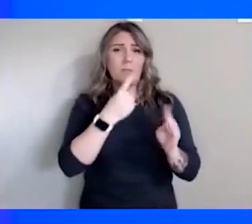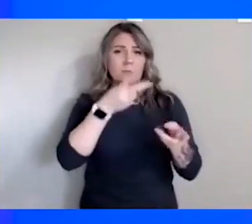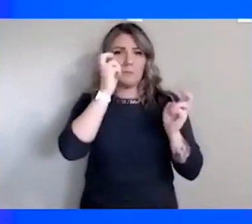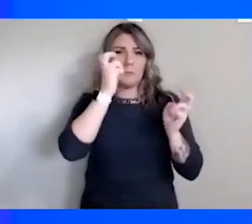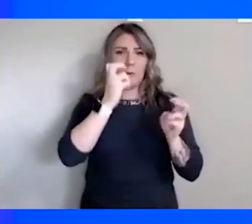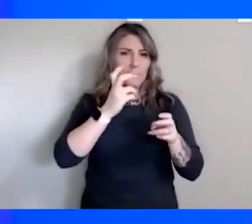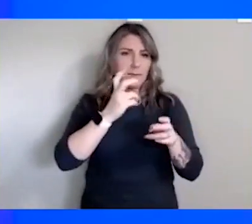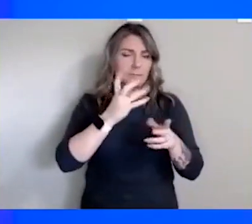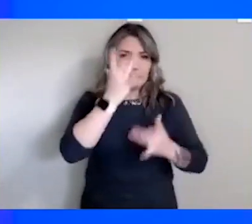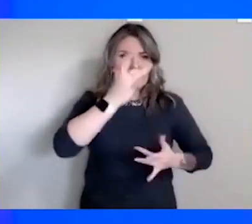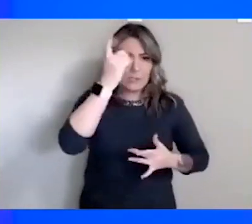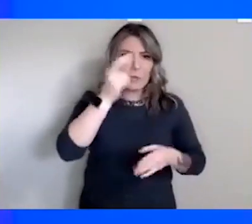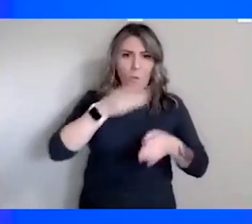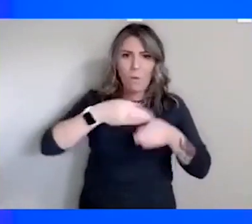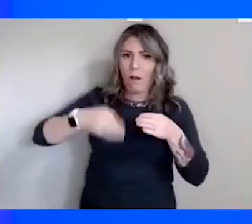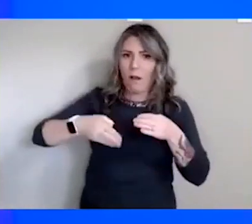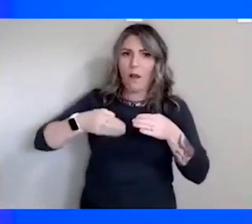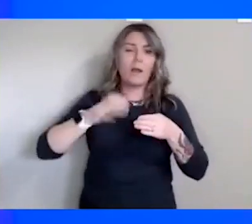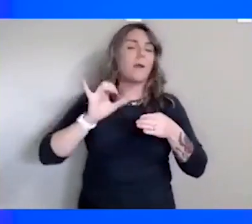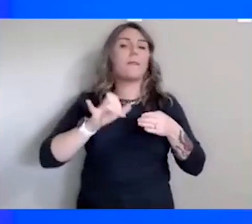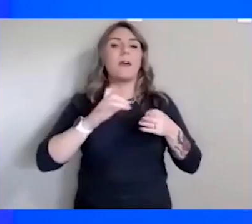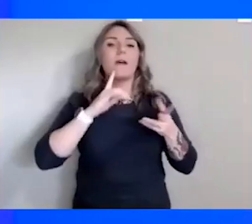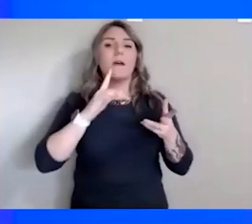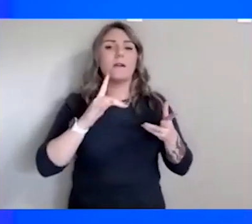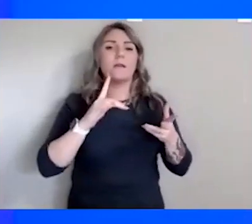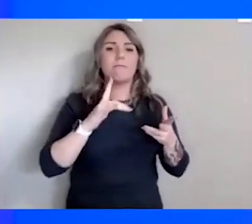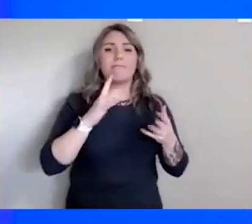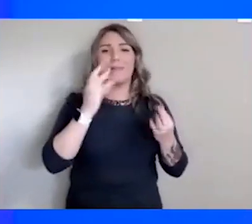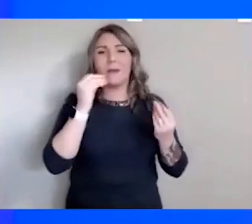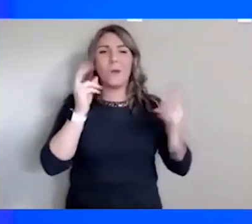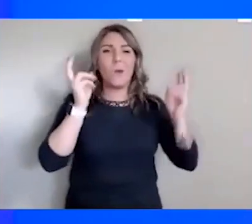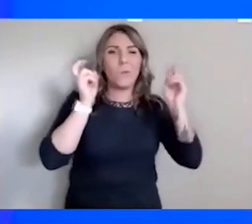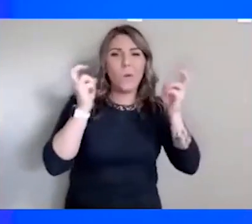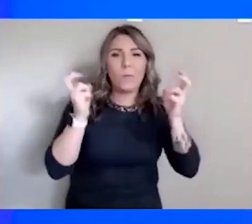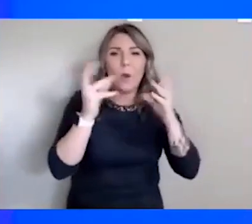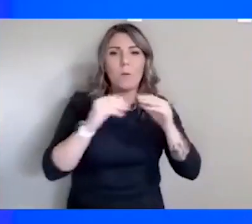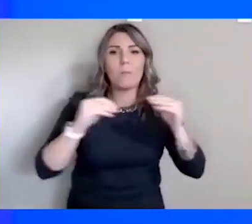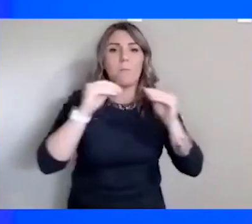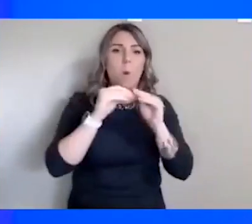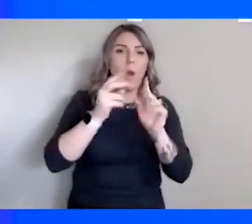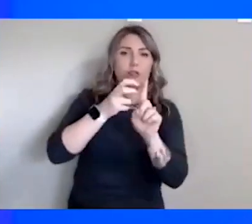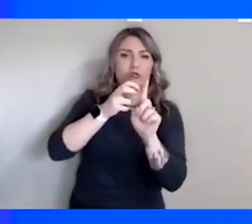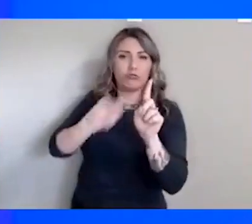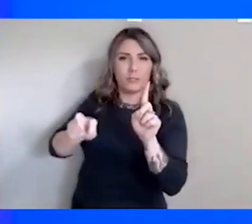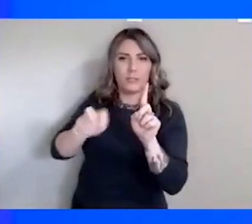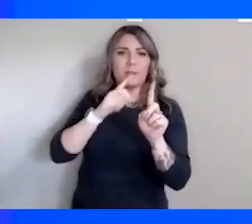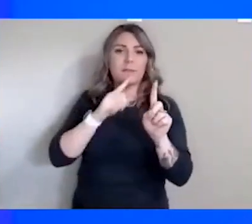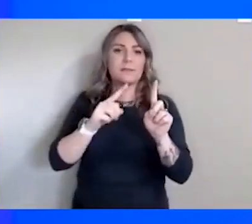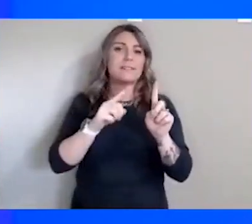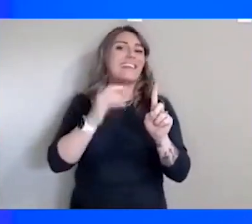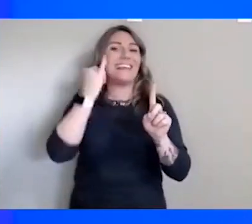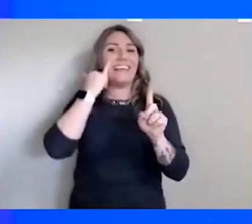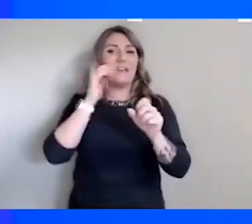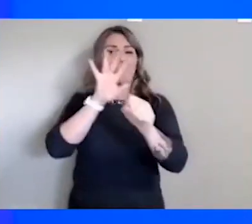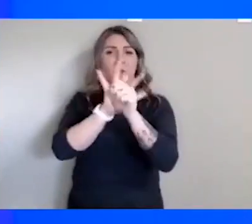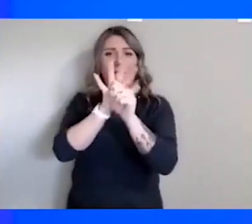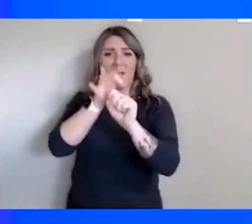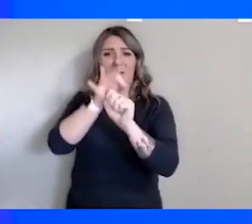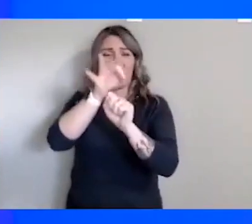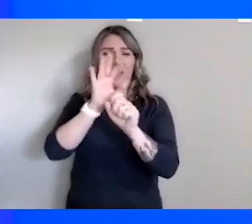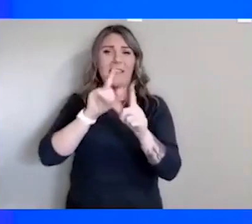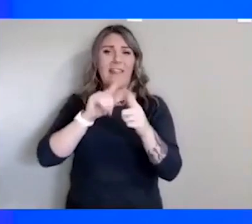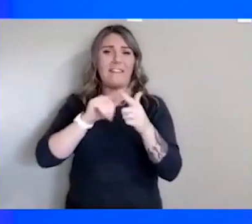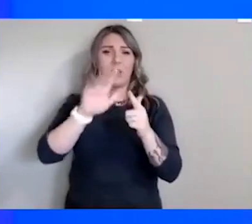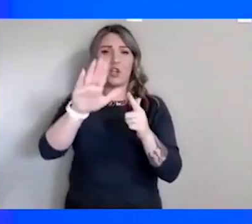know, there is that prospect that they are, quote unquote, more transmissible, whether it's because they bind tighter to the receptor on the body,